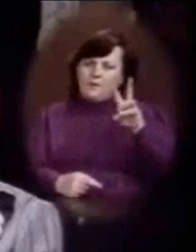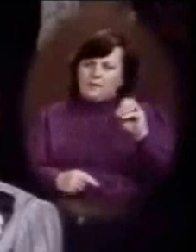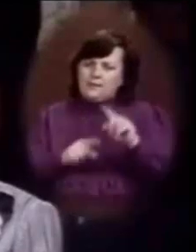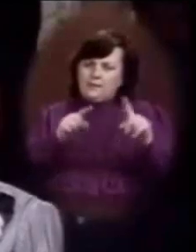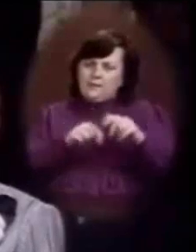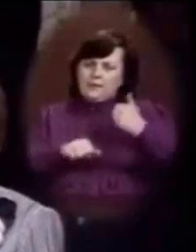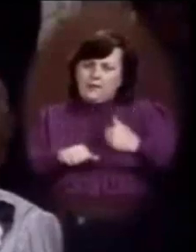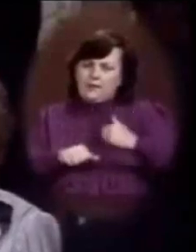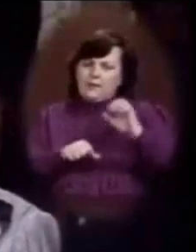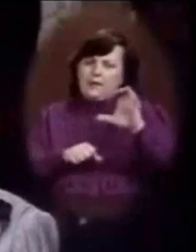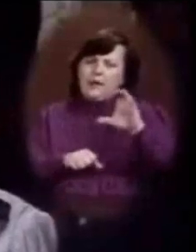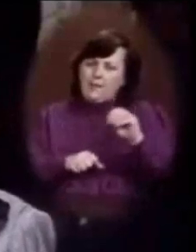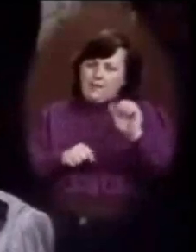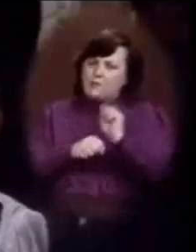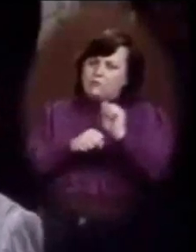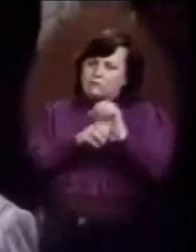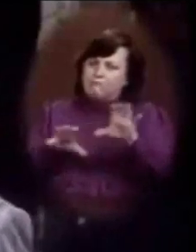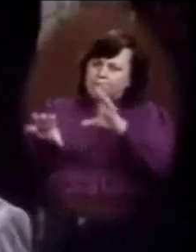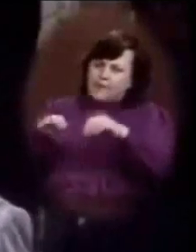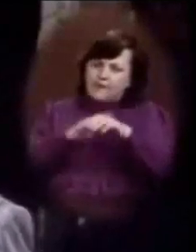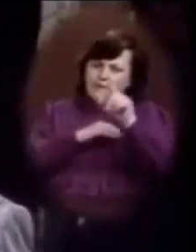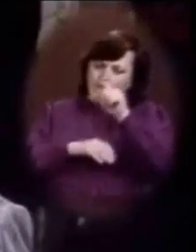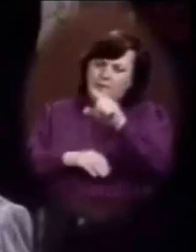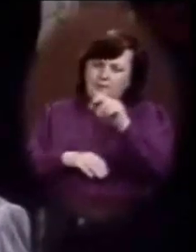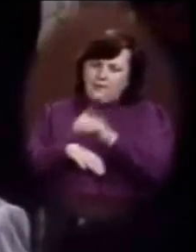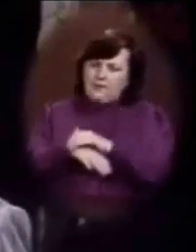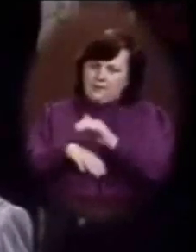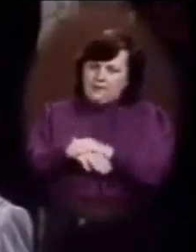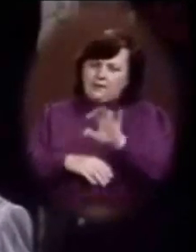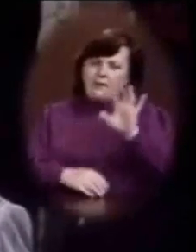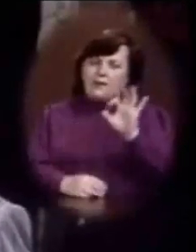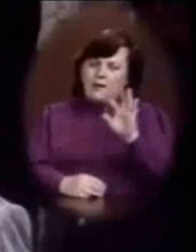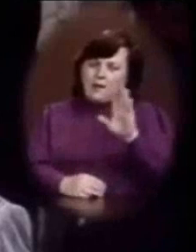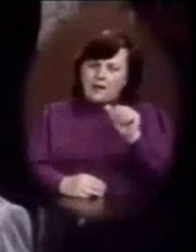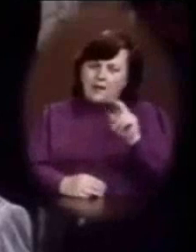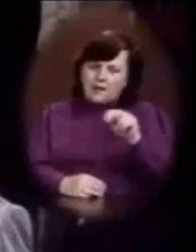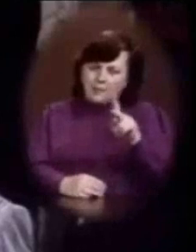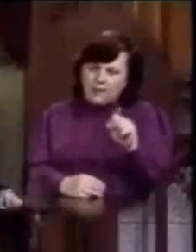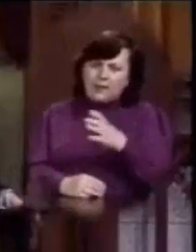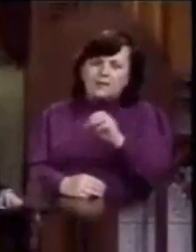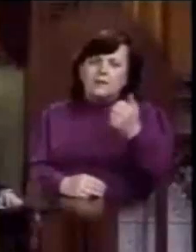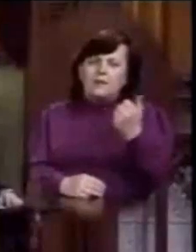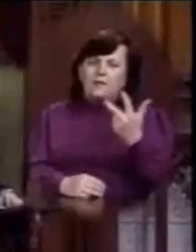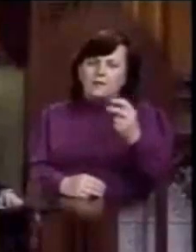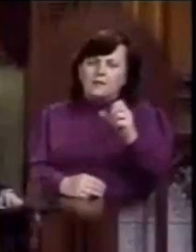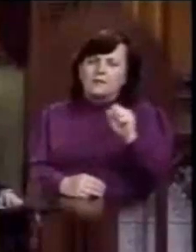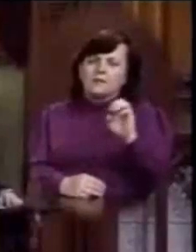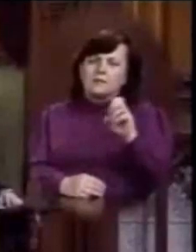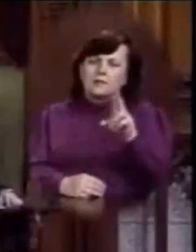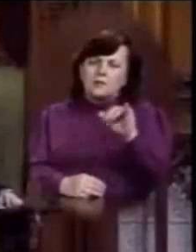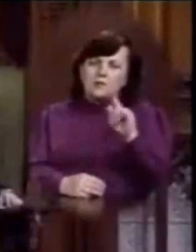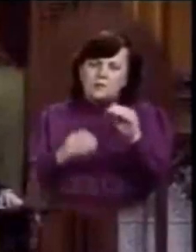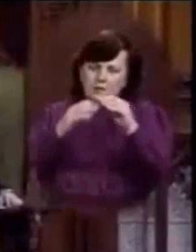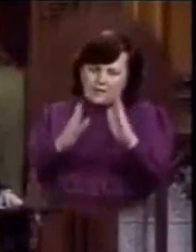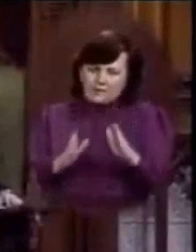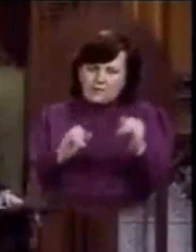firms active in the United Kingdom, with 9 banks and 13 security houses. Individual